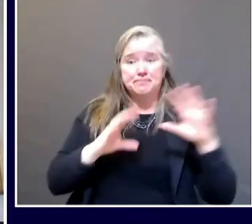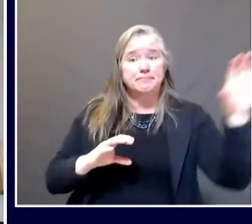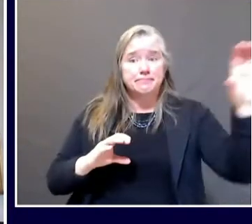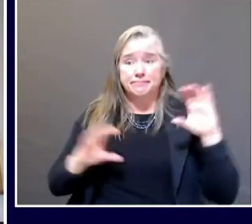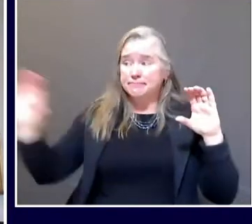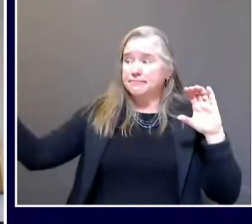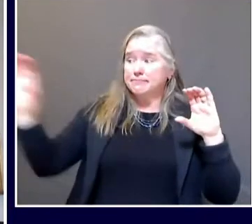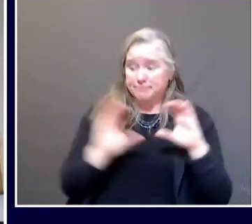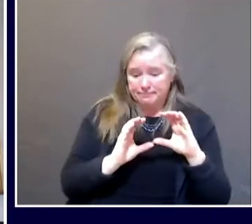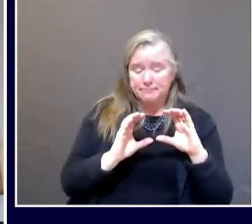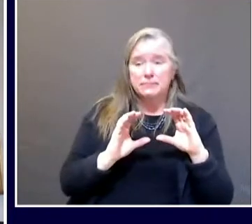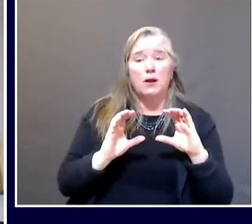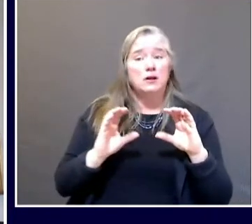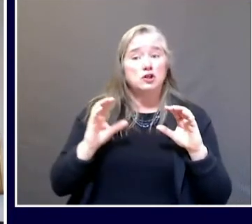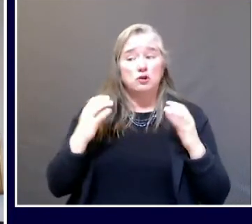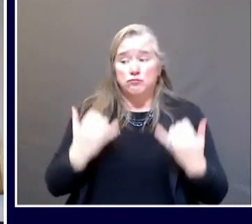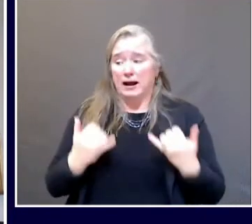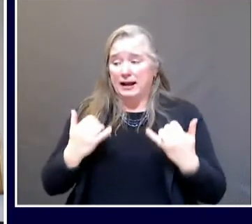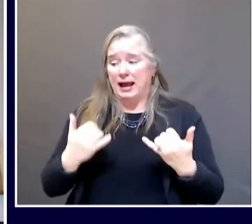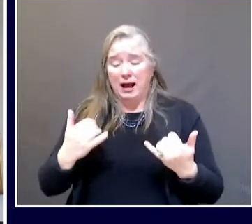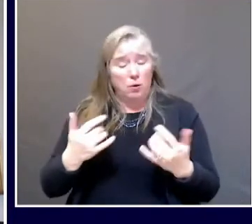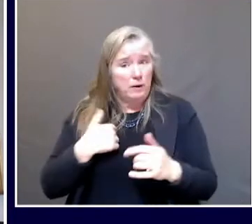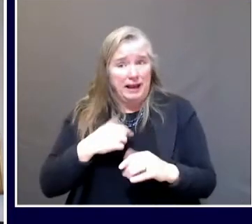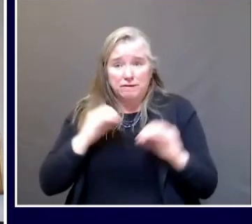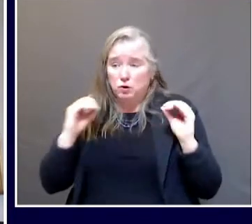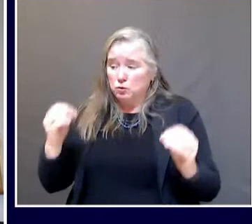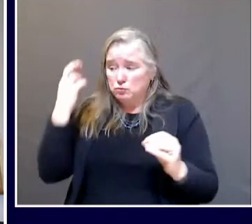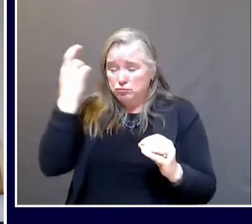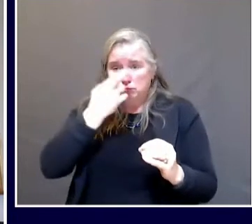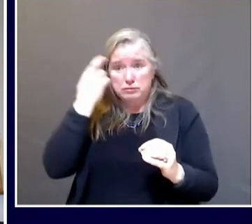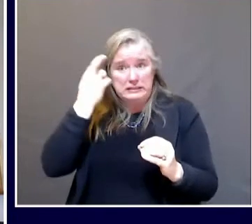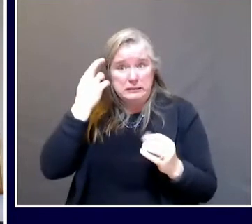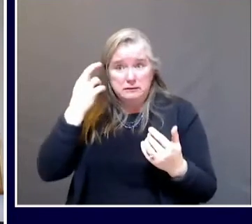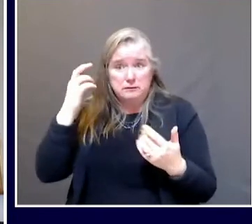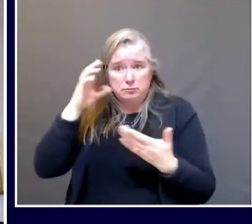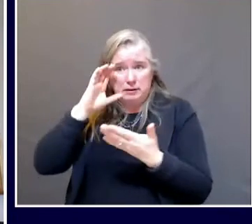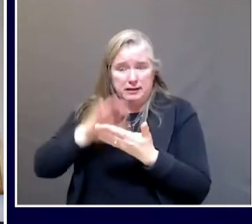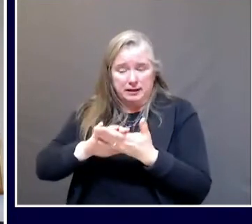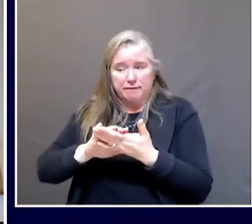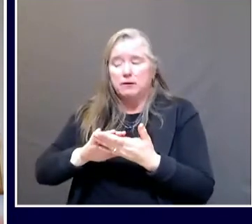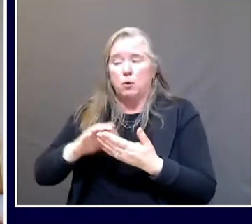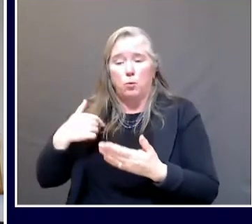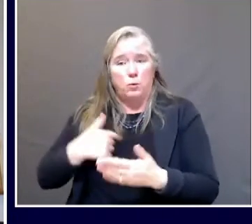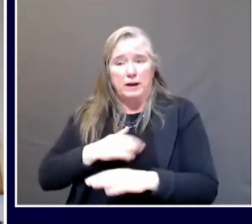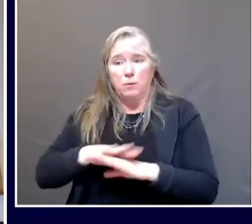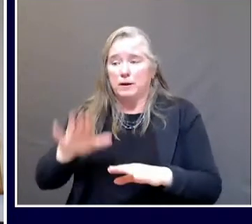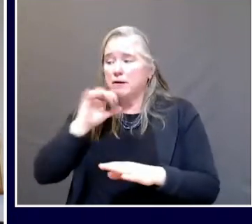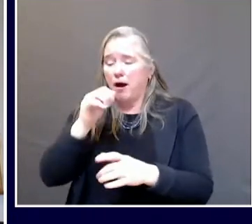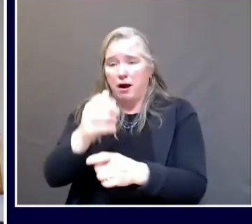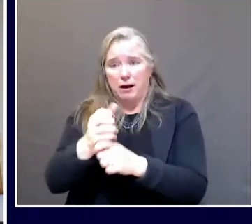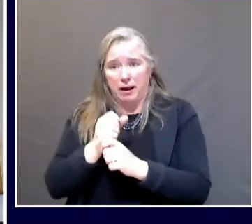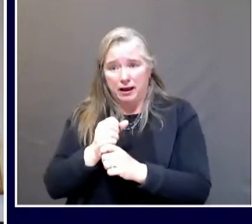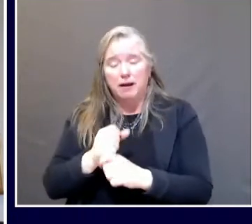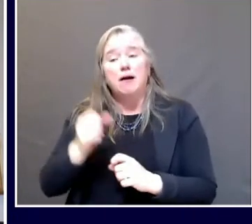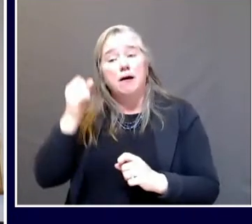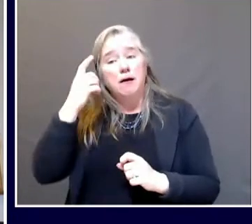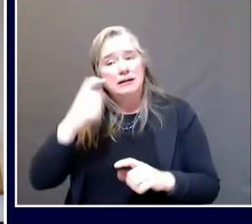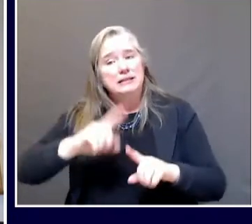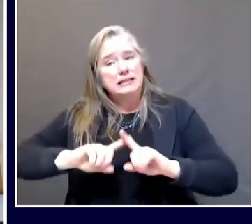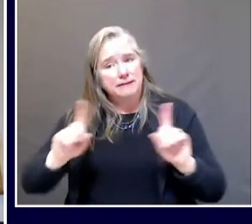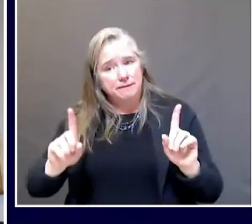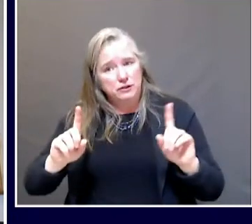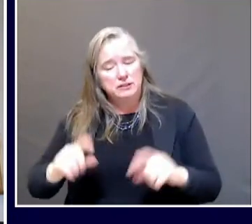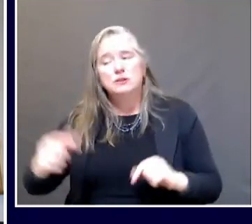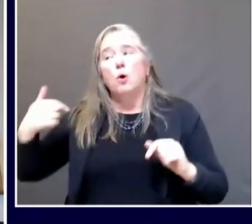be subsequent second doses. They have been arriving again. They are coming off the production line rather than off the shelf, but there has been